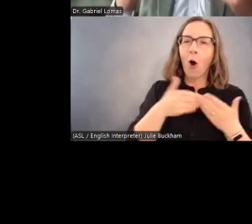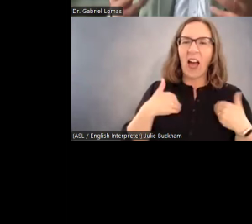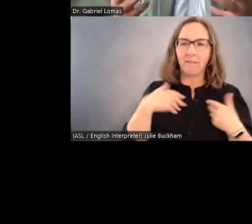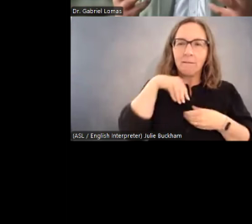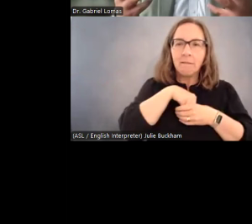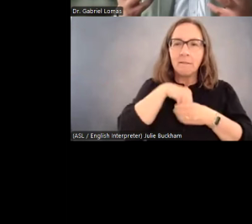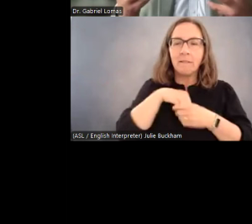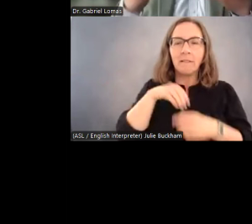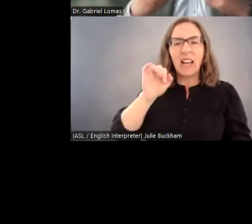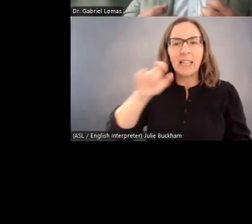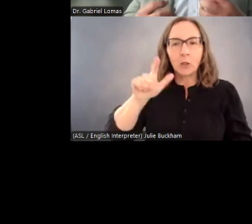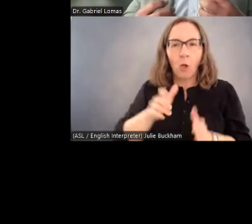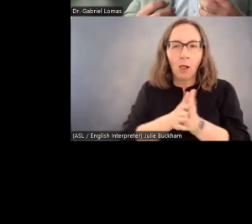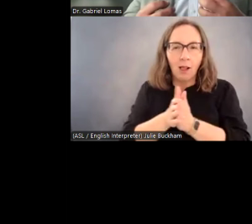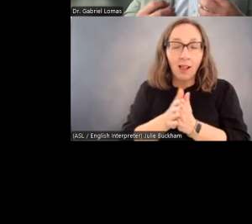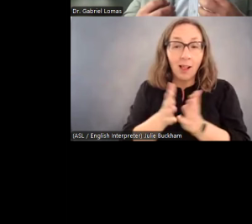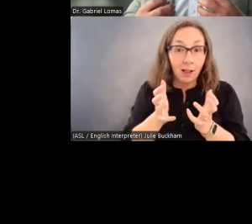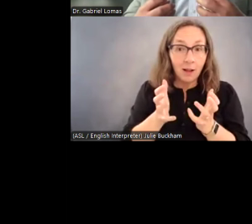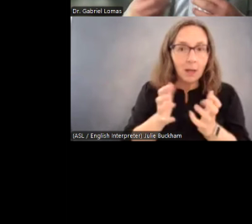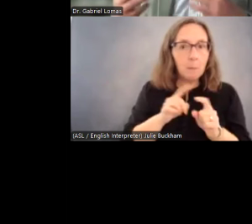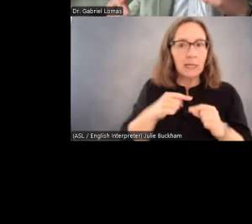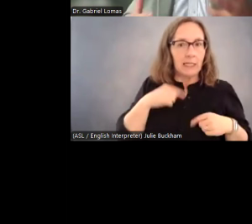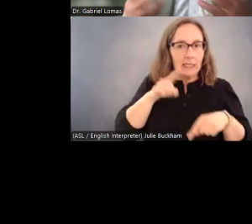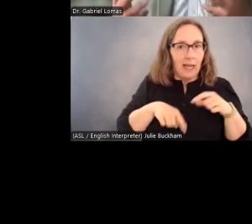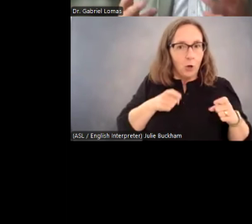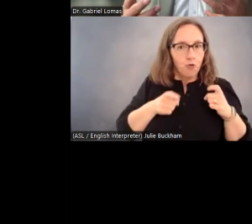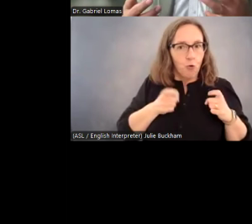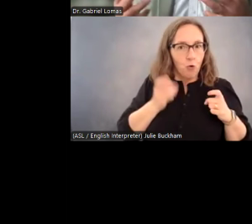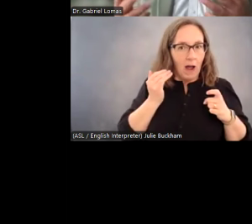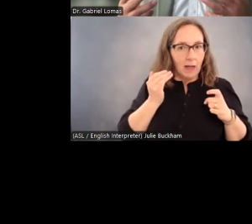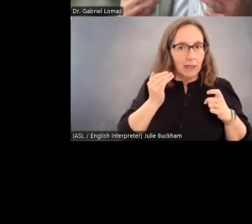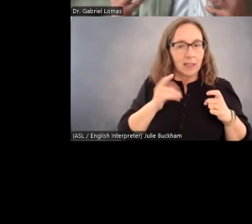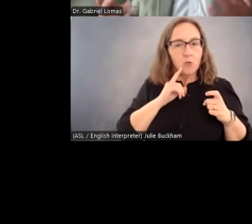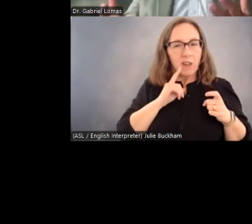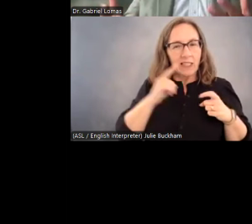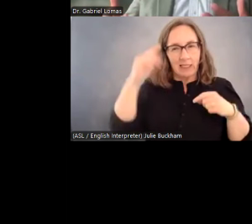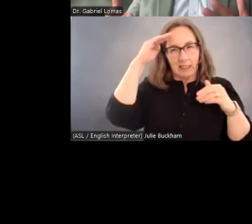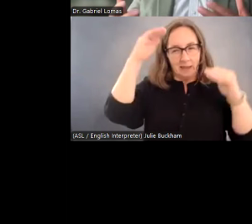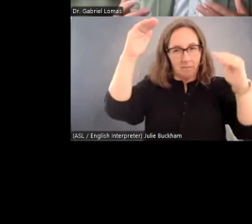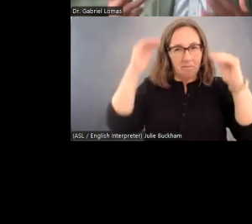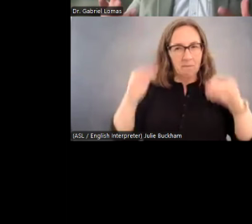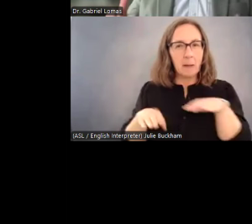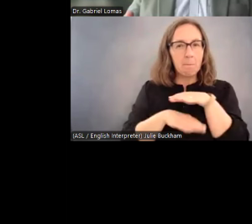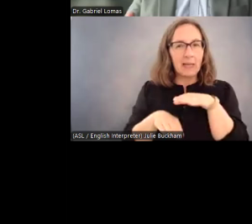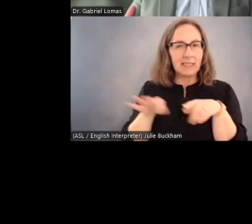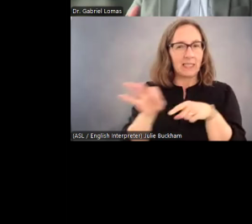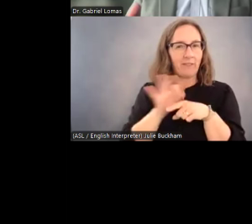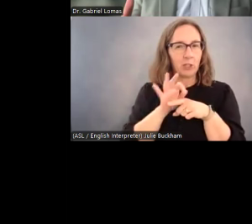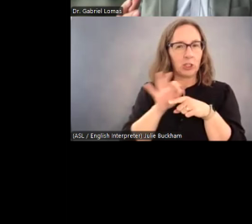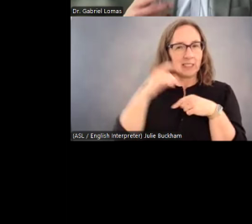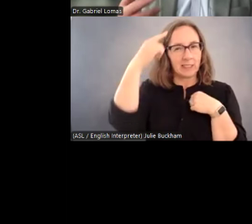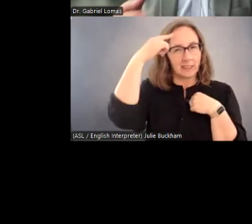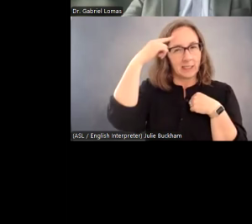has a sexual drive, but he's not able to control it because he's really functioning at a more basic level with his lower